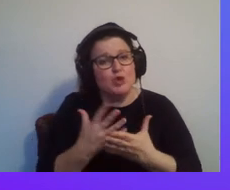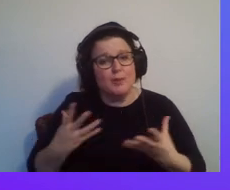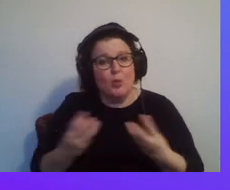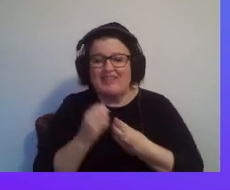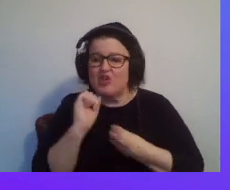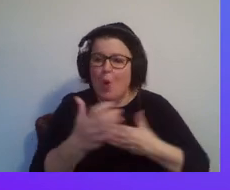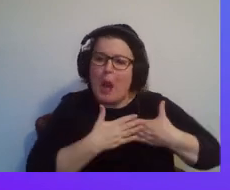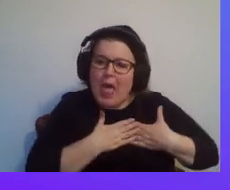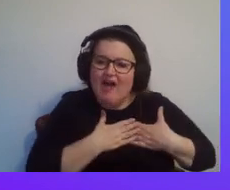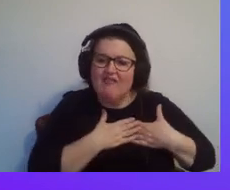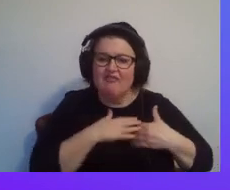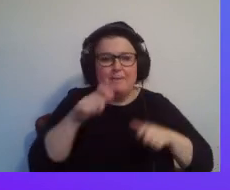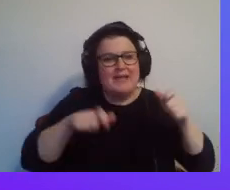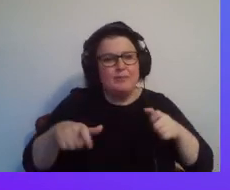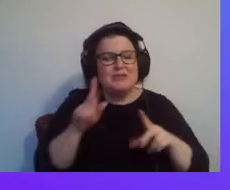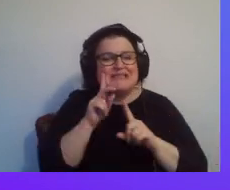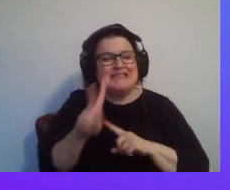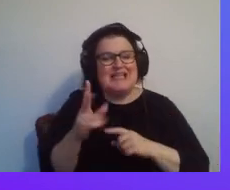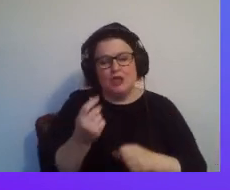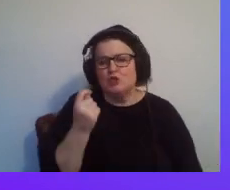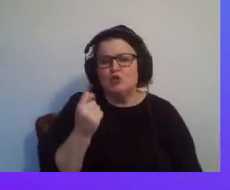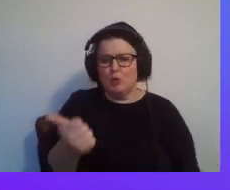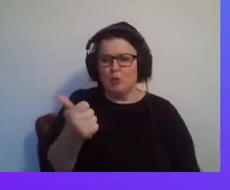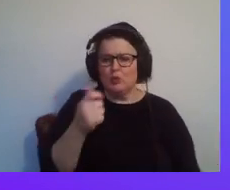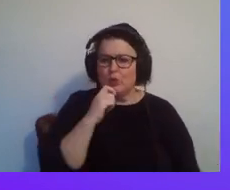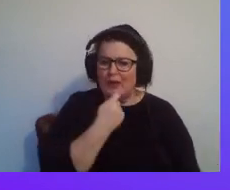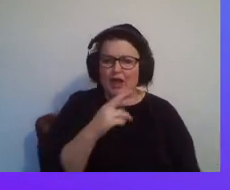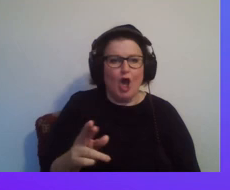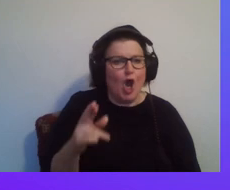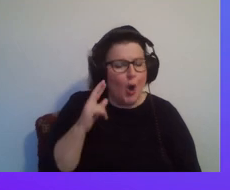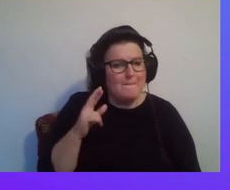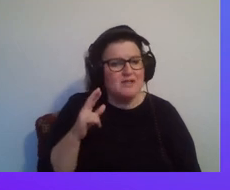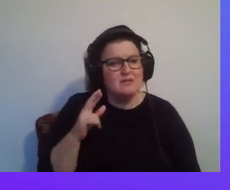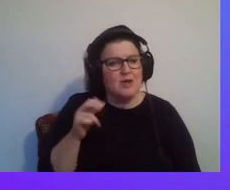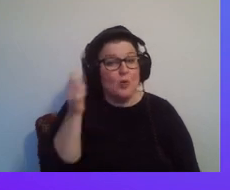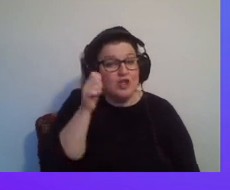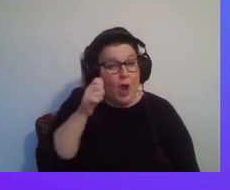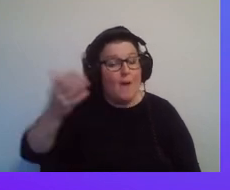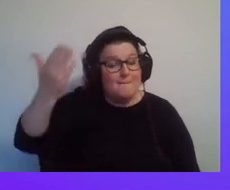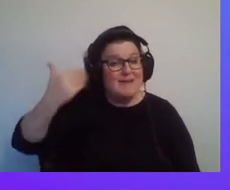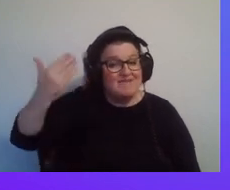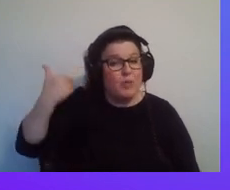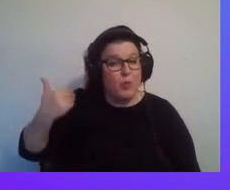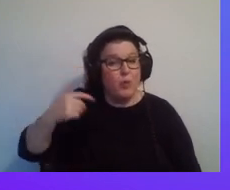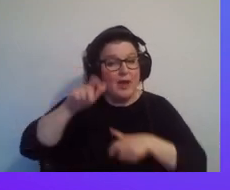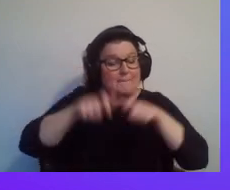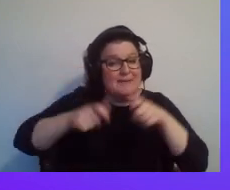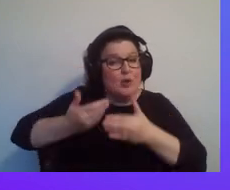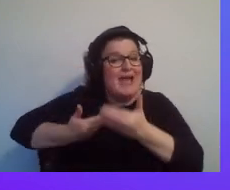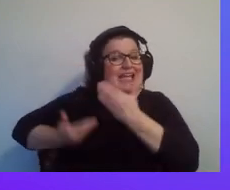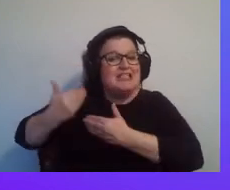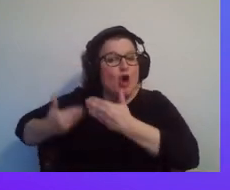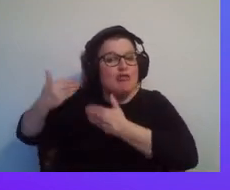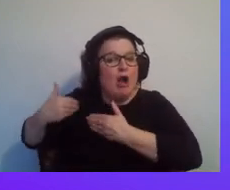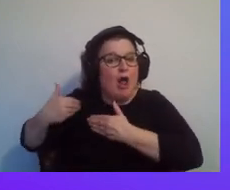later. But we know there's been historical disadvantage. We know that historical racial disadvantage is still